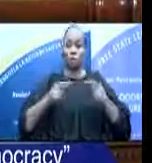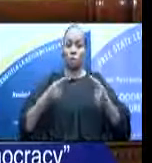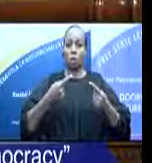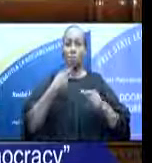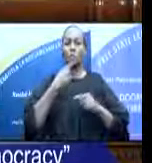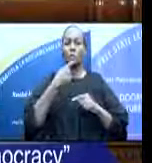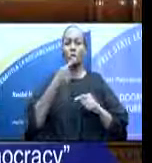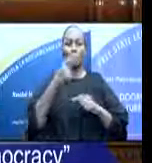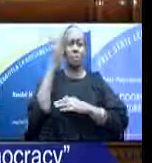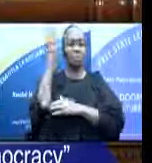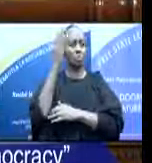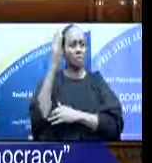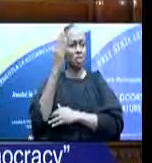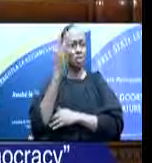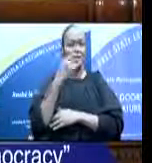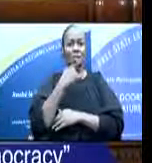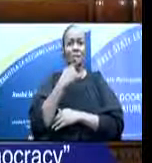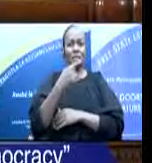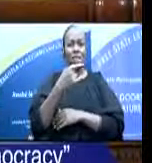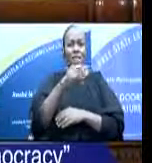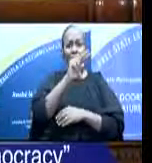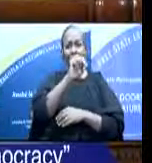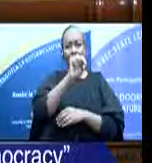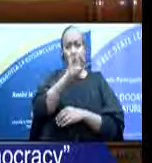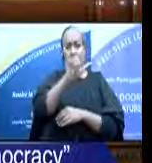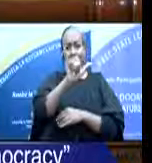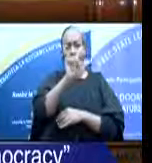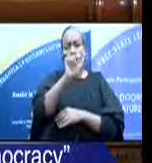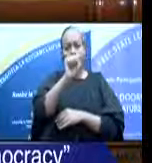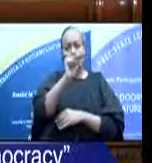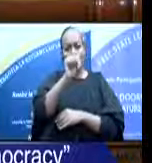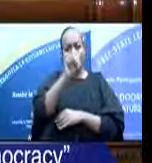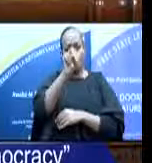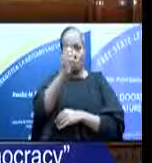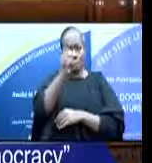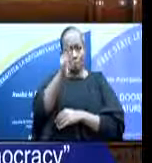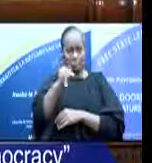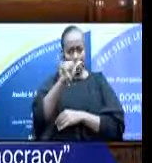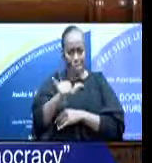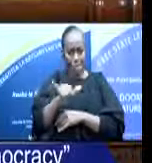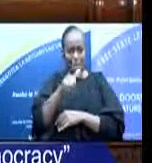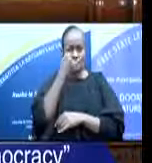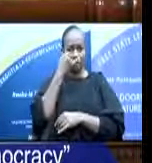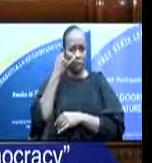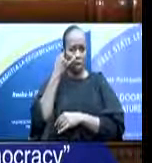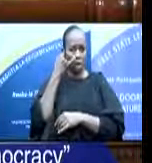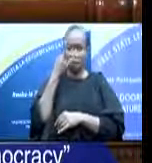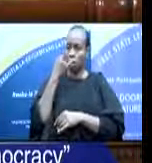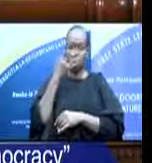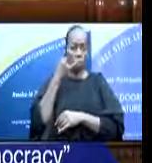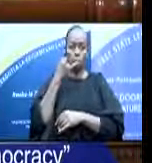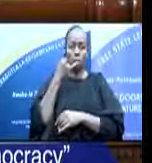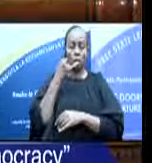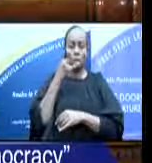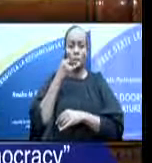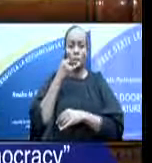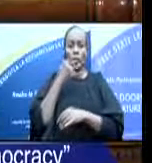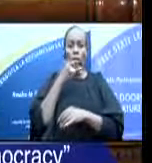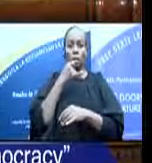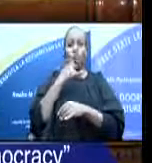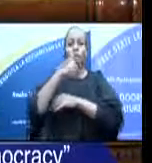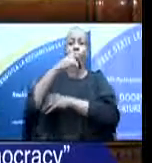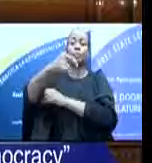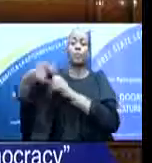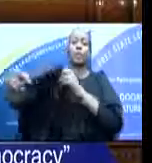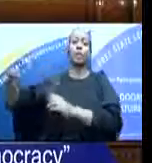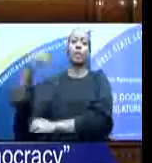say in the speech of the MEC, Kimo Nyaupe, it's a Mailente. Withdraw that. Madam Speaker, when I'm